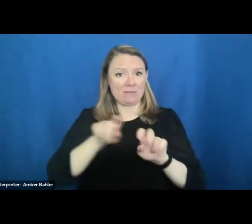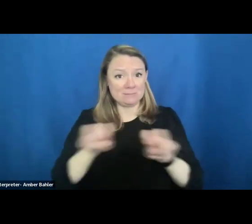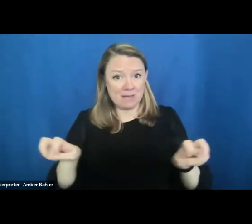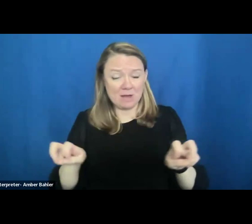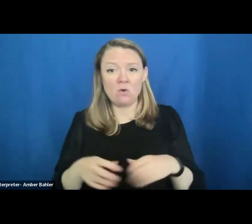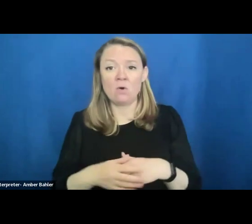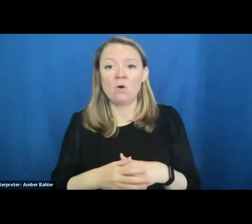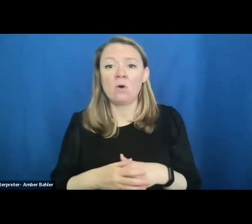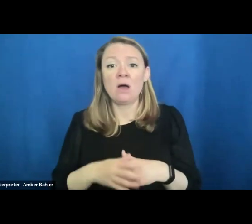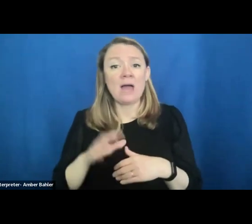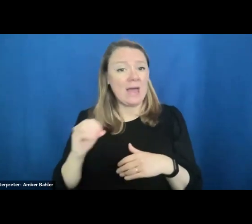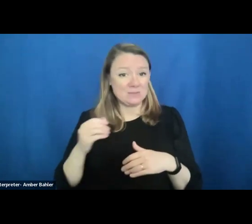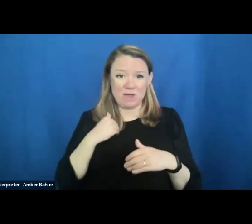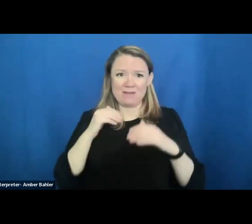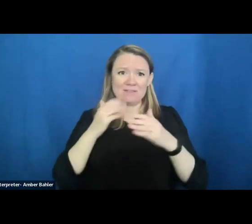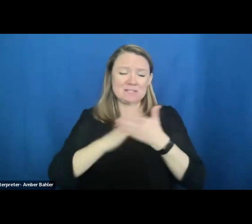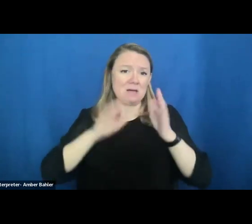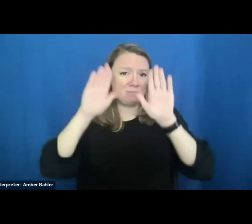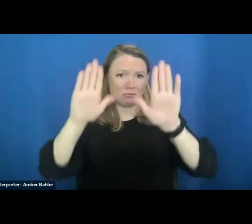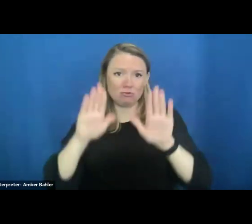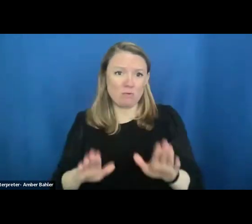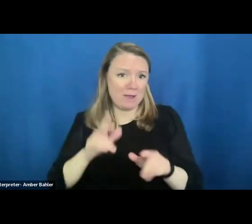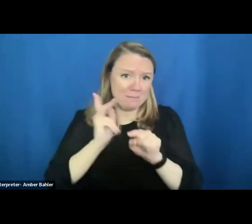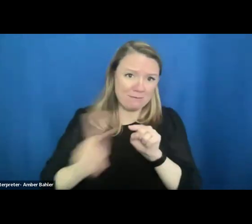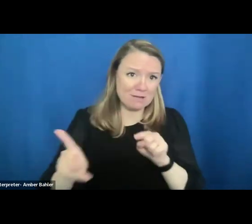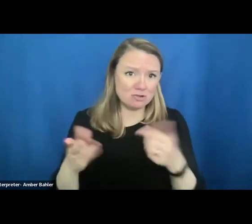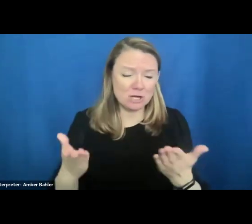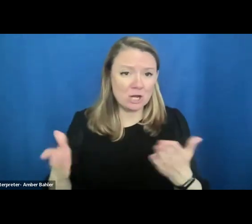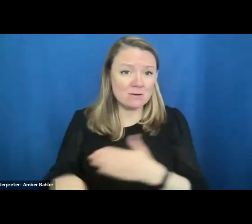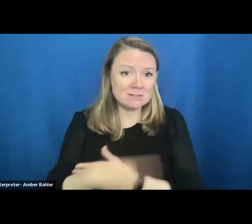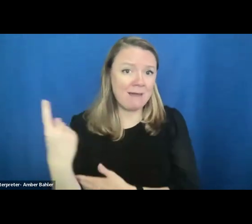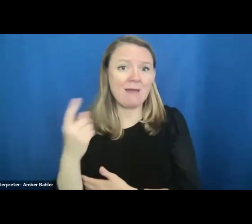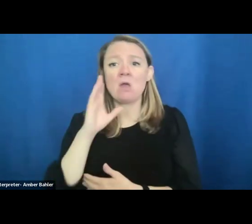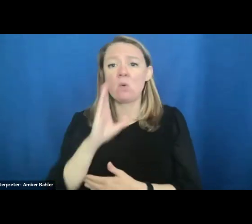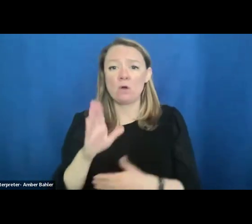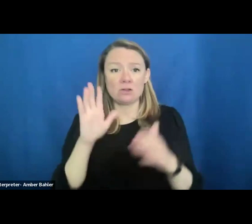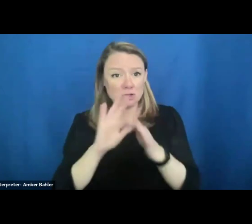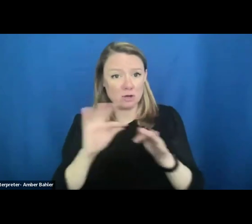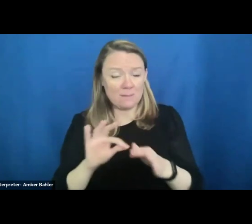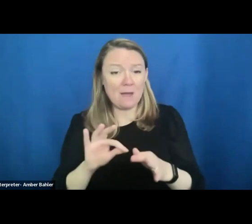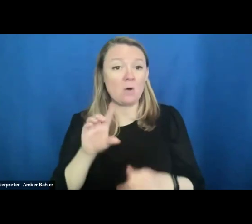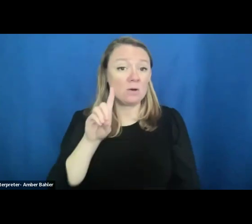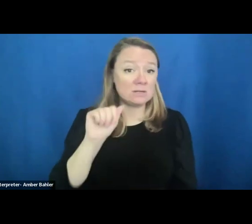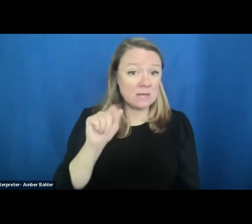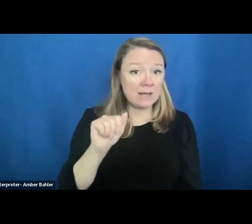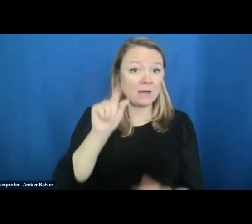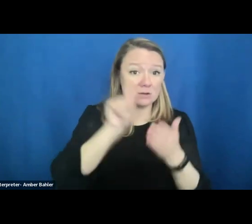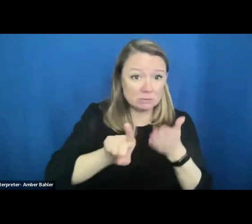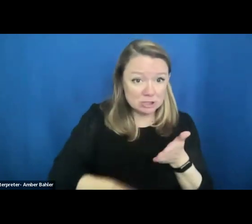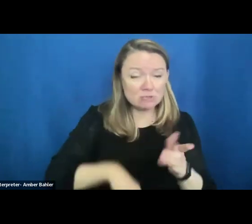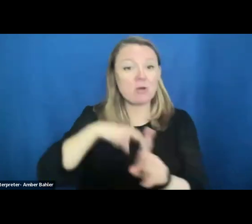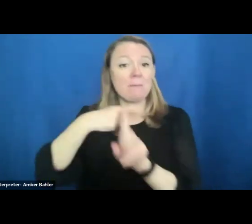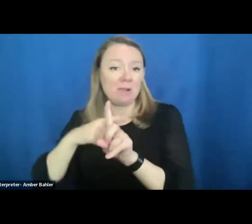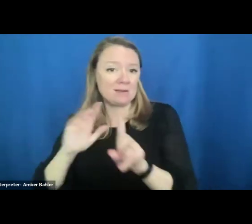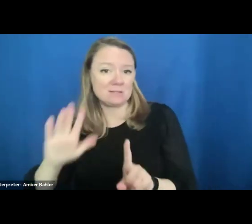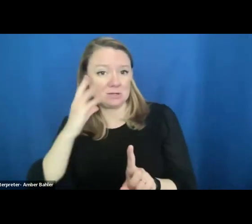a really pointed message and give you some information, facts, and some data and some experience as well. That is all. I just want to welcome